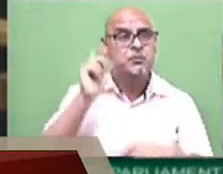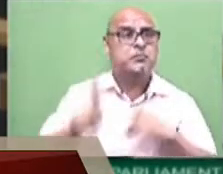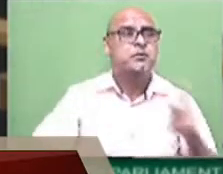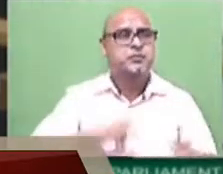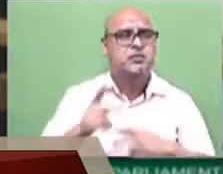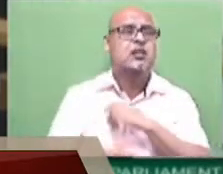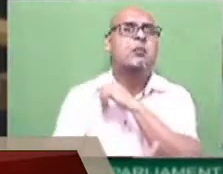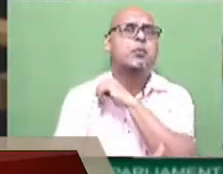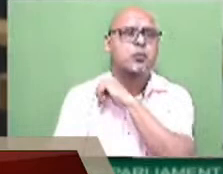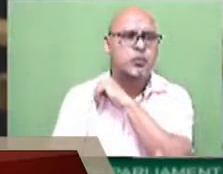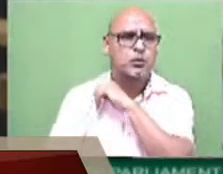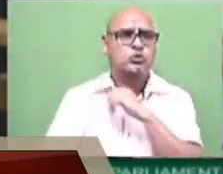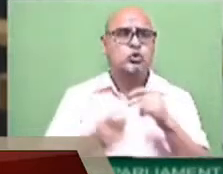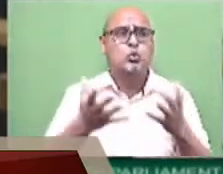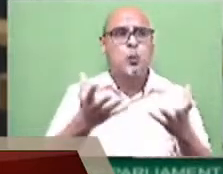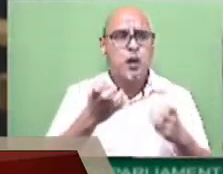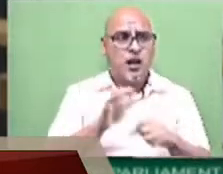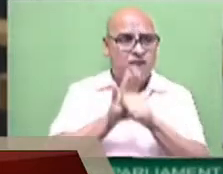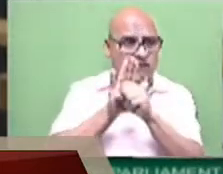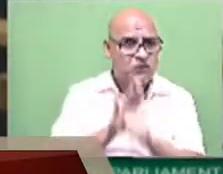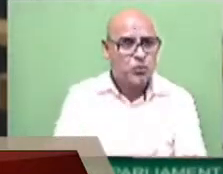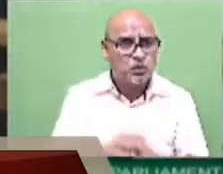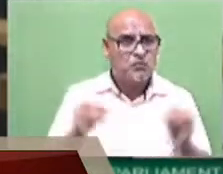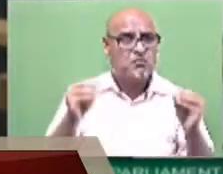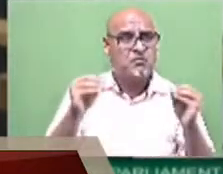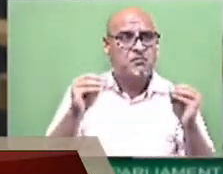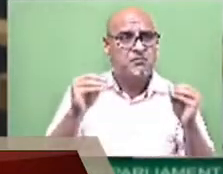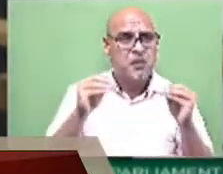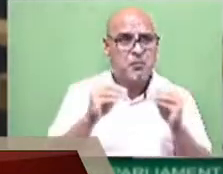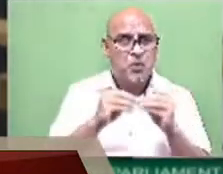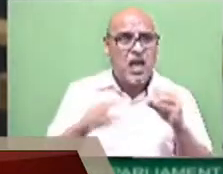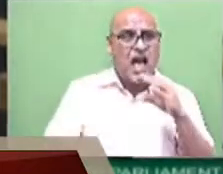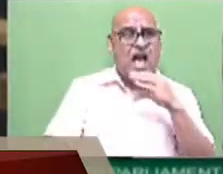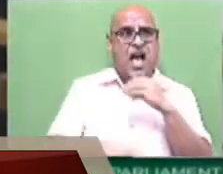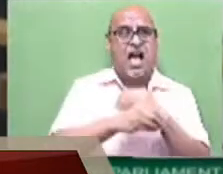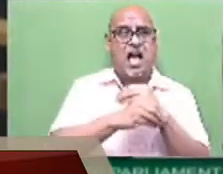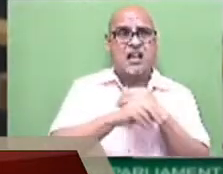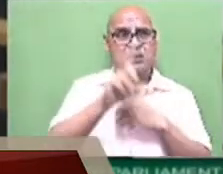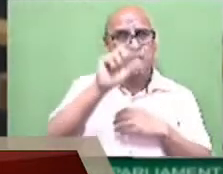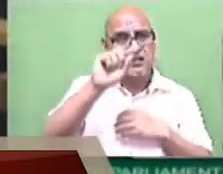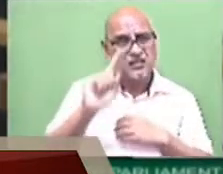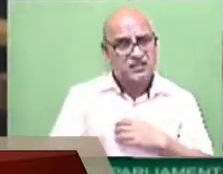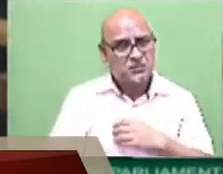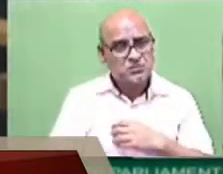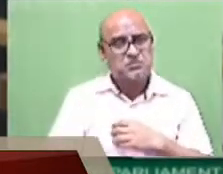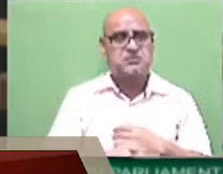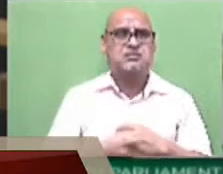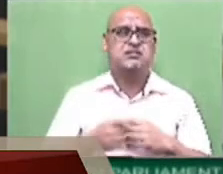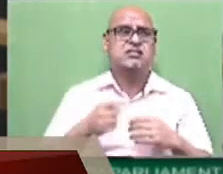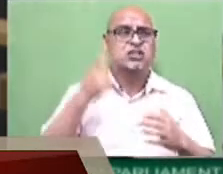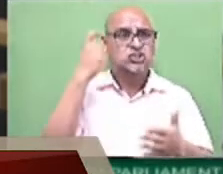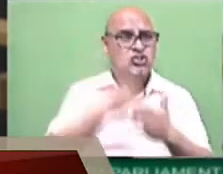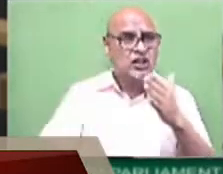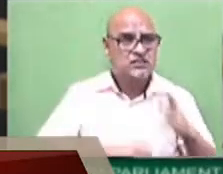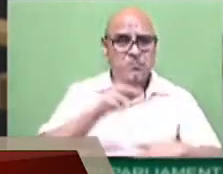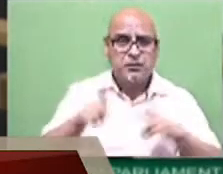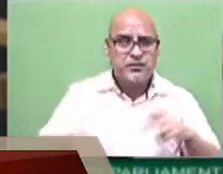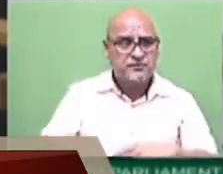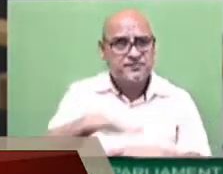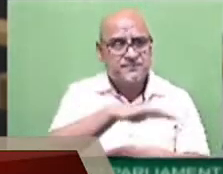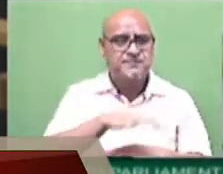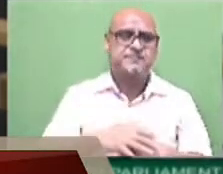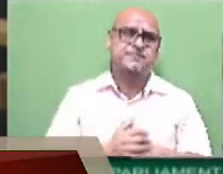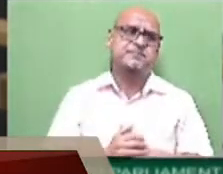So you have to look at whether or not the population can bear this additional burden. Now, we understand the fact that persons have to